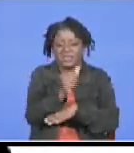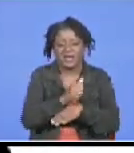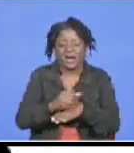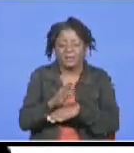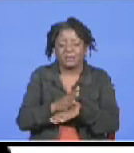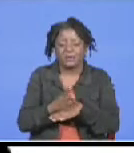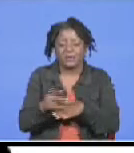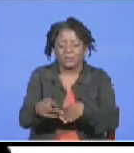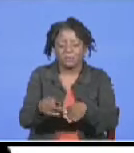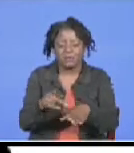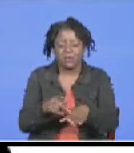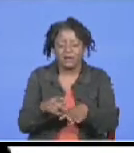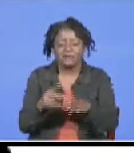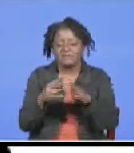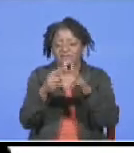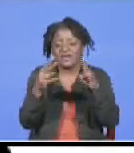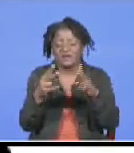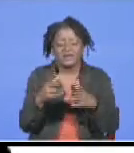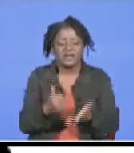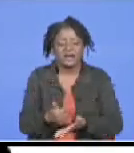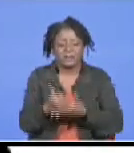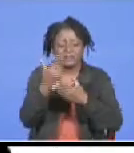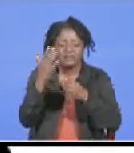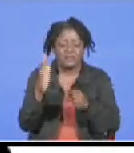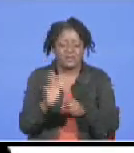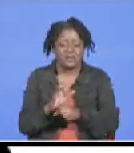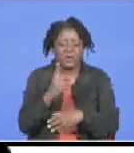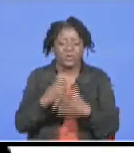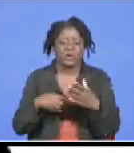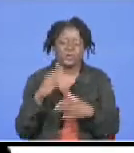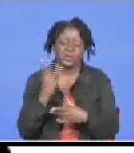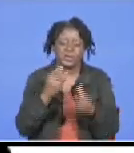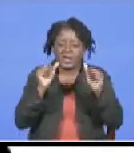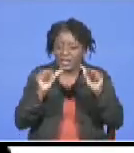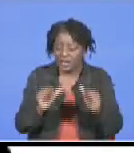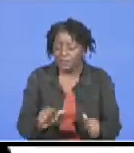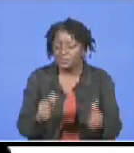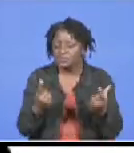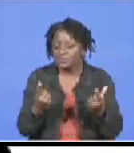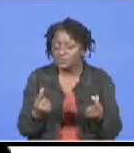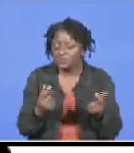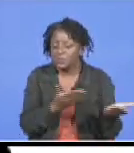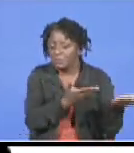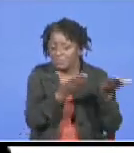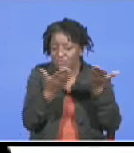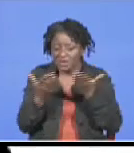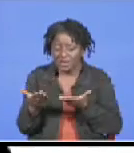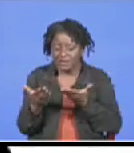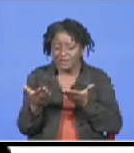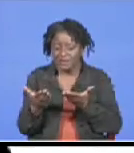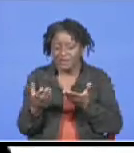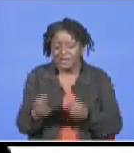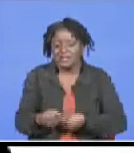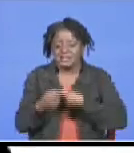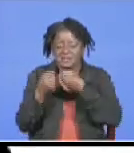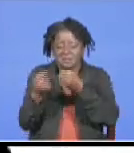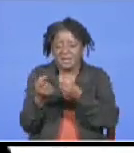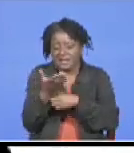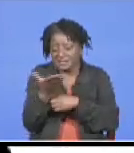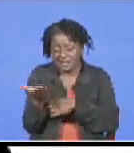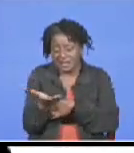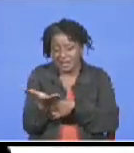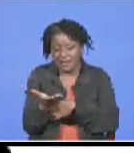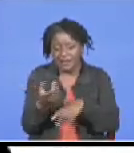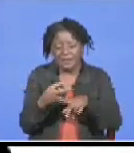very, very helpful. And what we have been able to do here is we've been able to bring in our supplies here, but